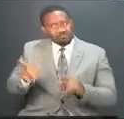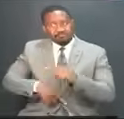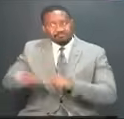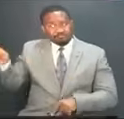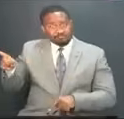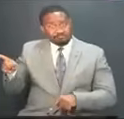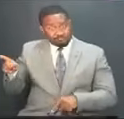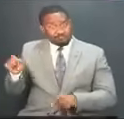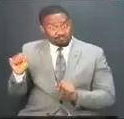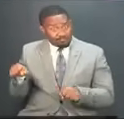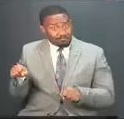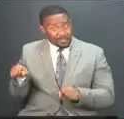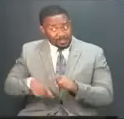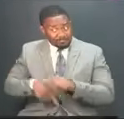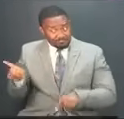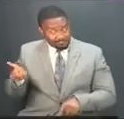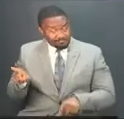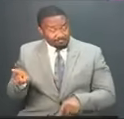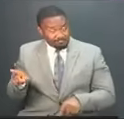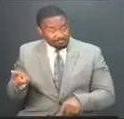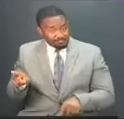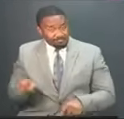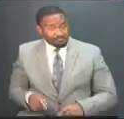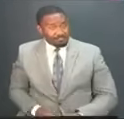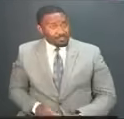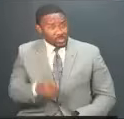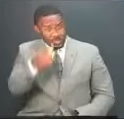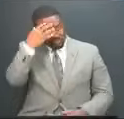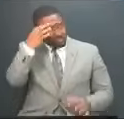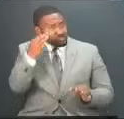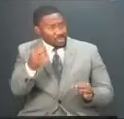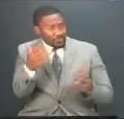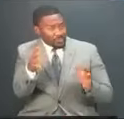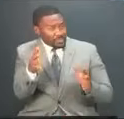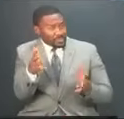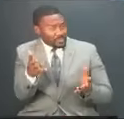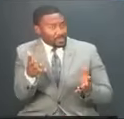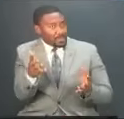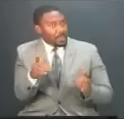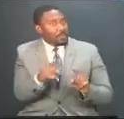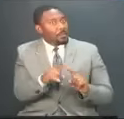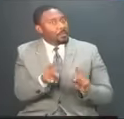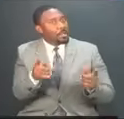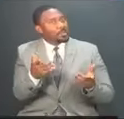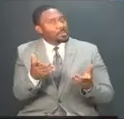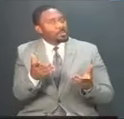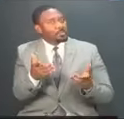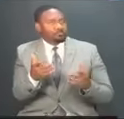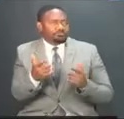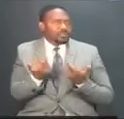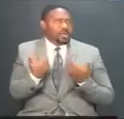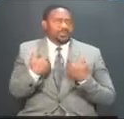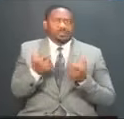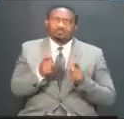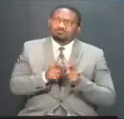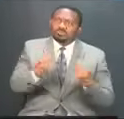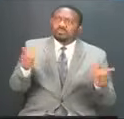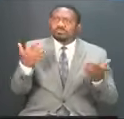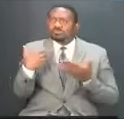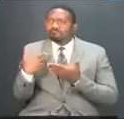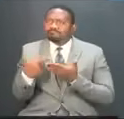be triggered automatically. So that ruling you gave, but then you engage in a general discussion